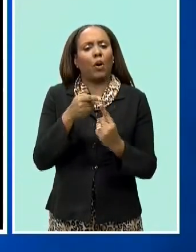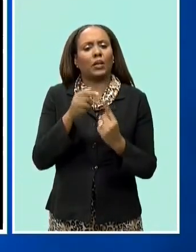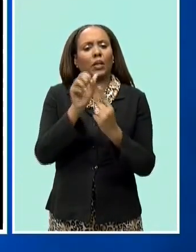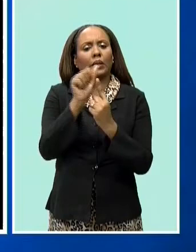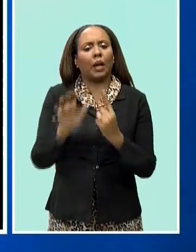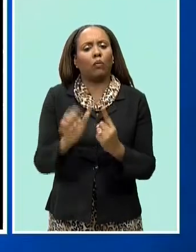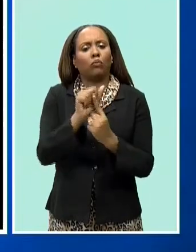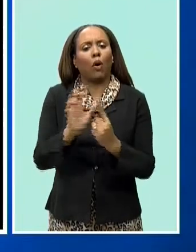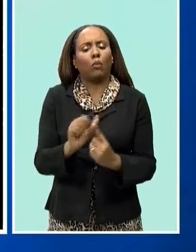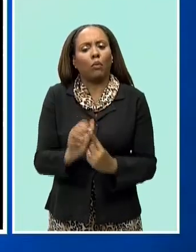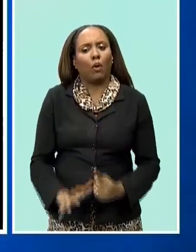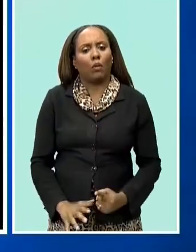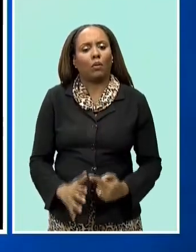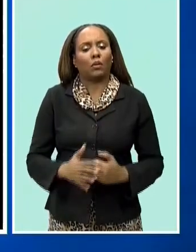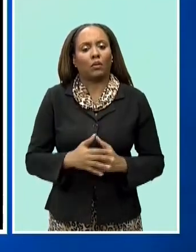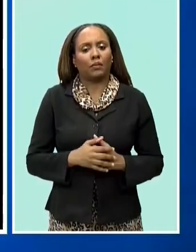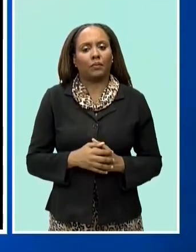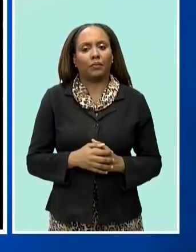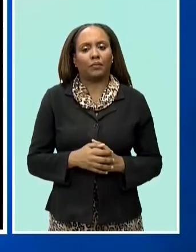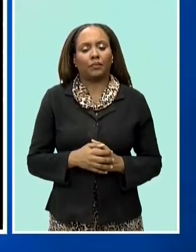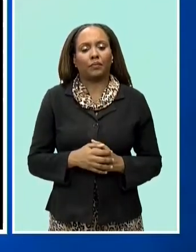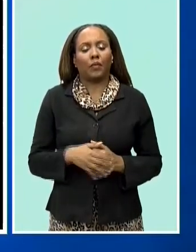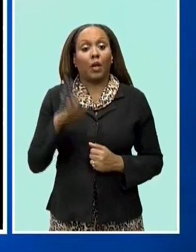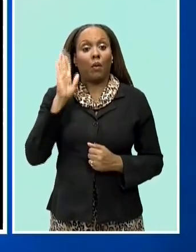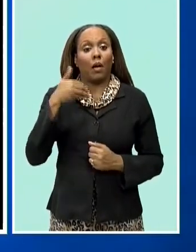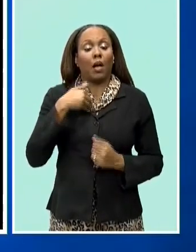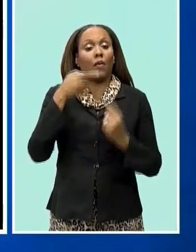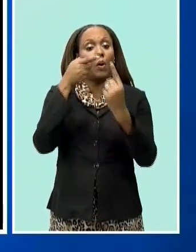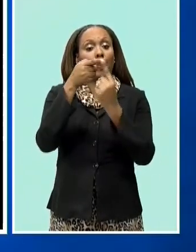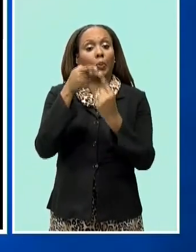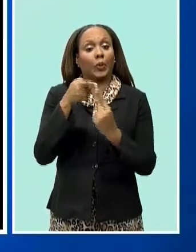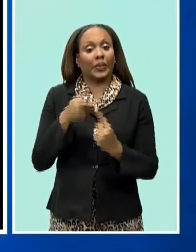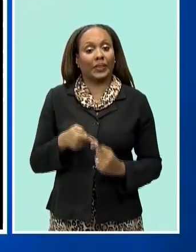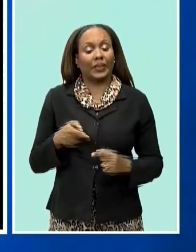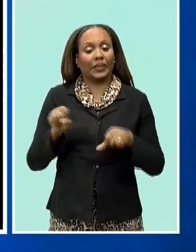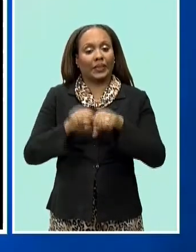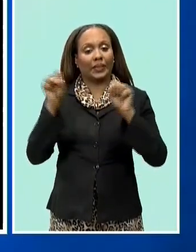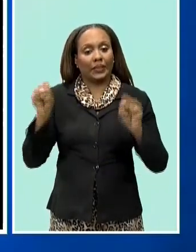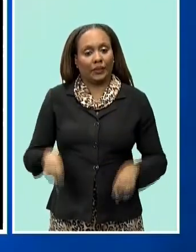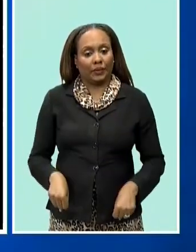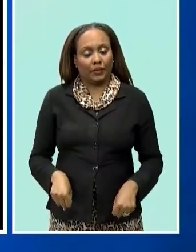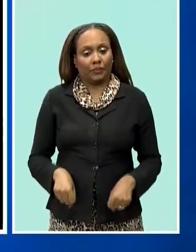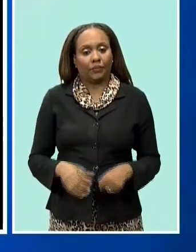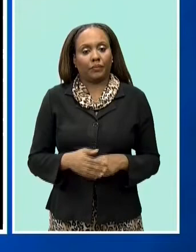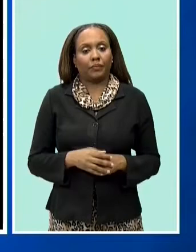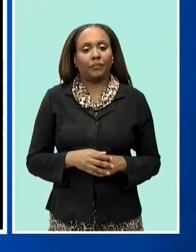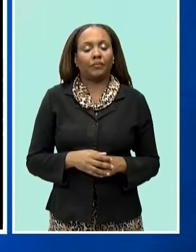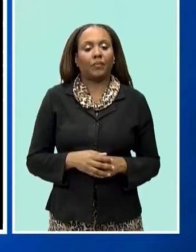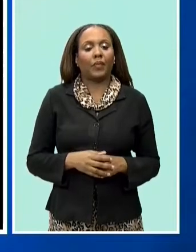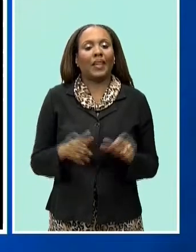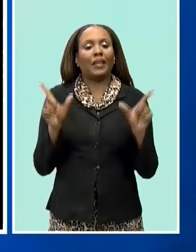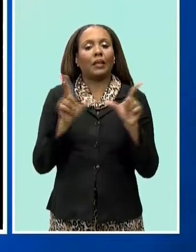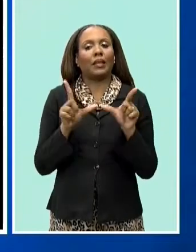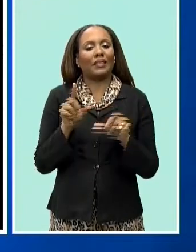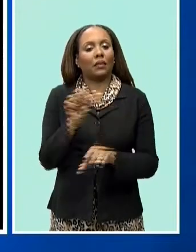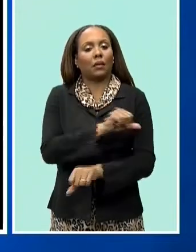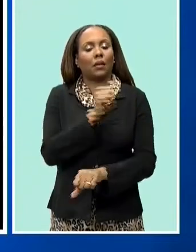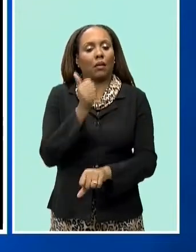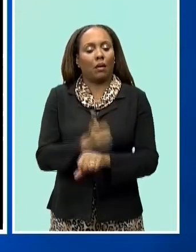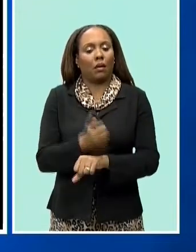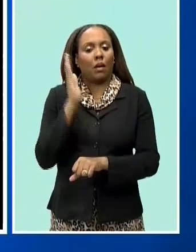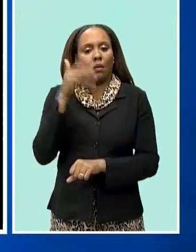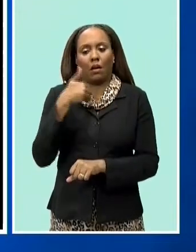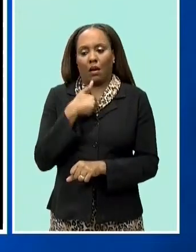officers. A new point system will now equip the licensing authority with the right data